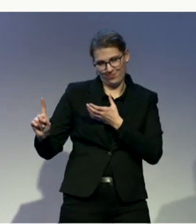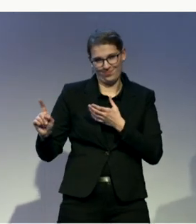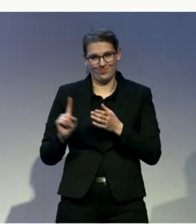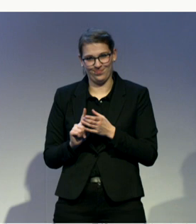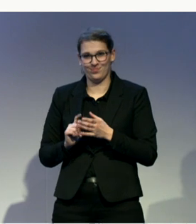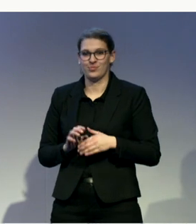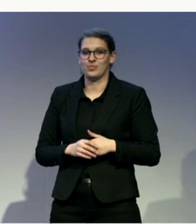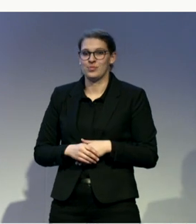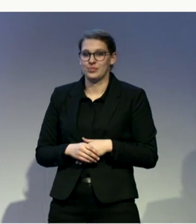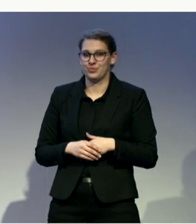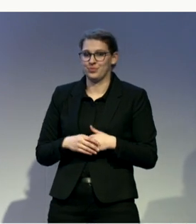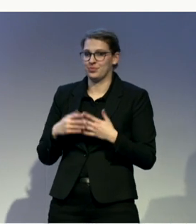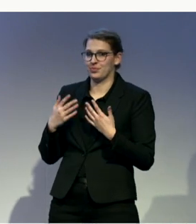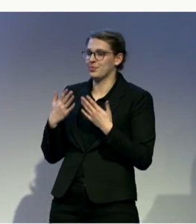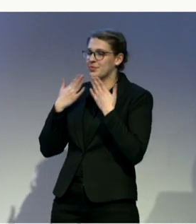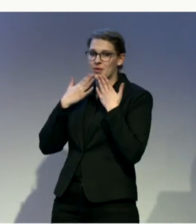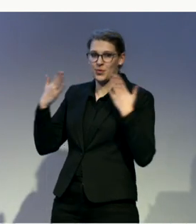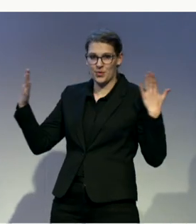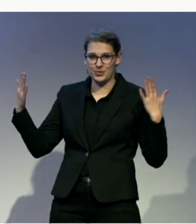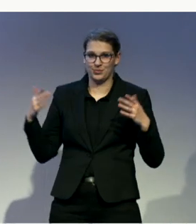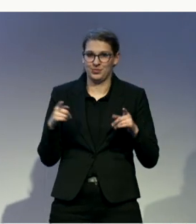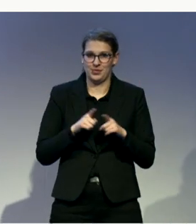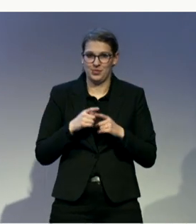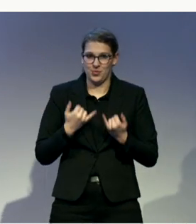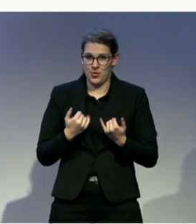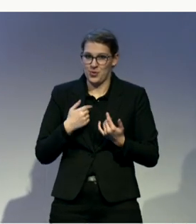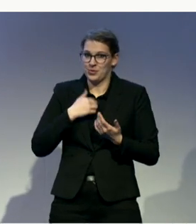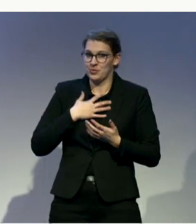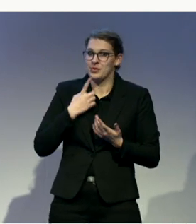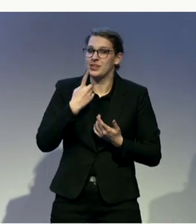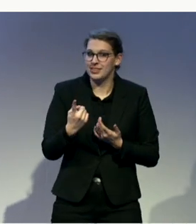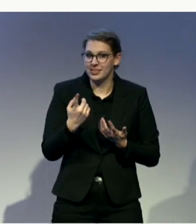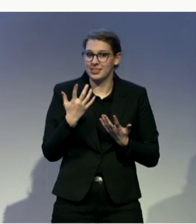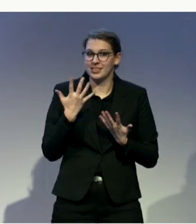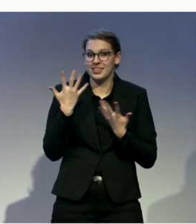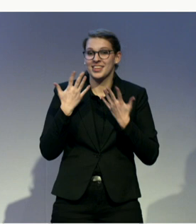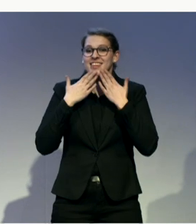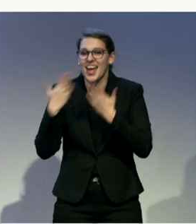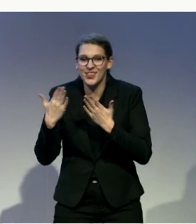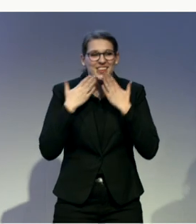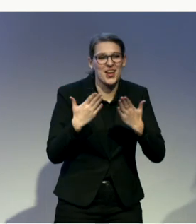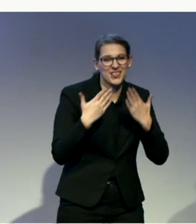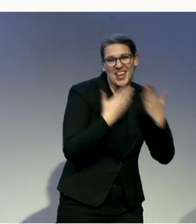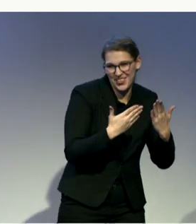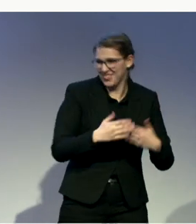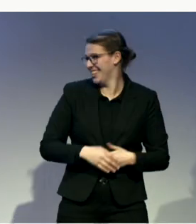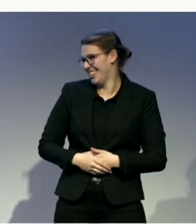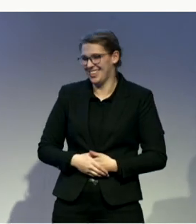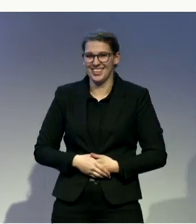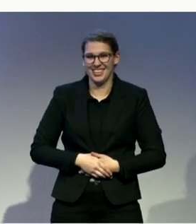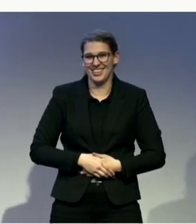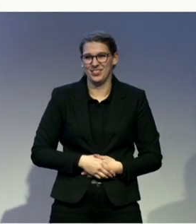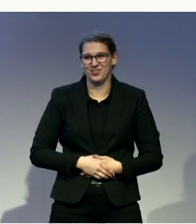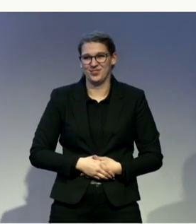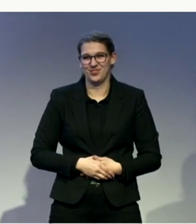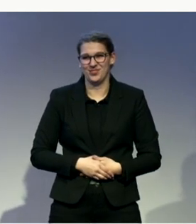Thank you very much. I also have three keywords. Thank you, and thank you. And now, as I told